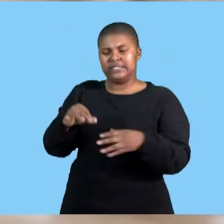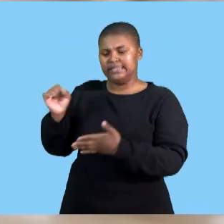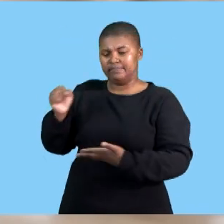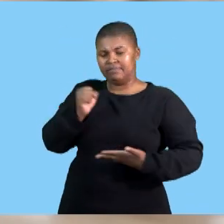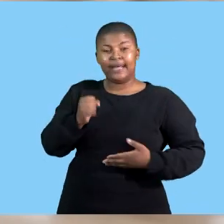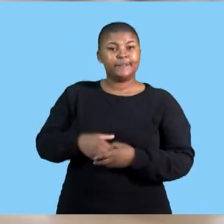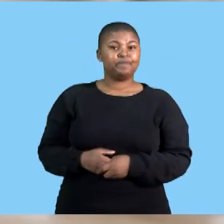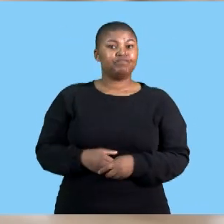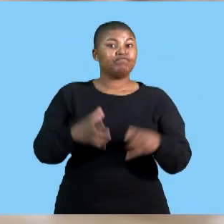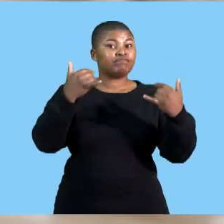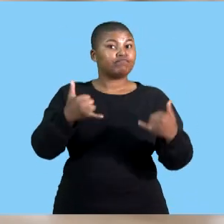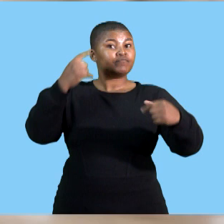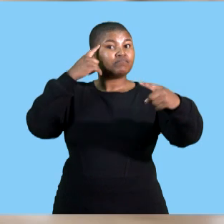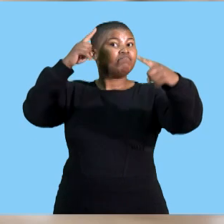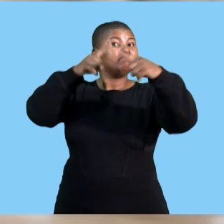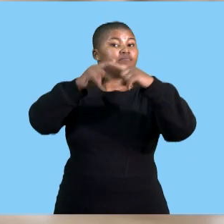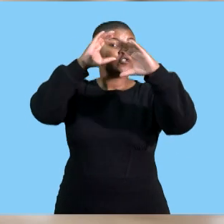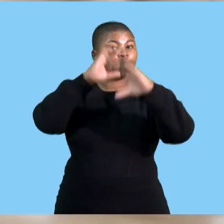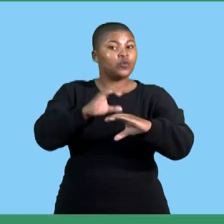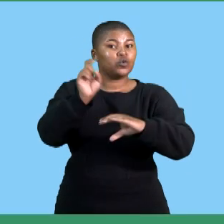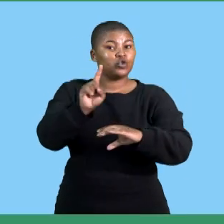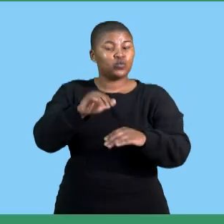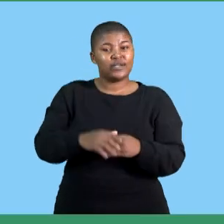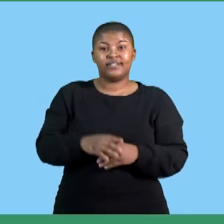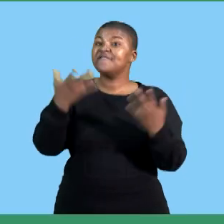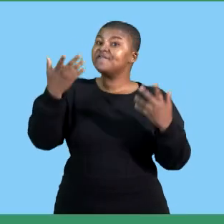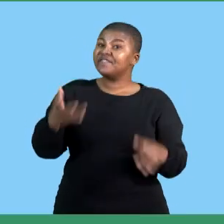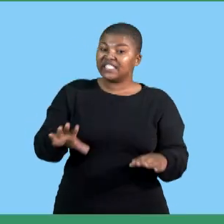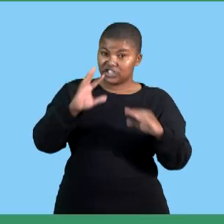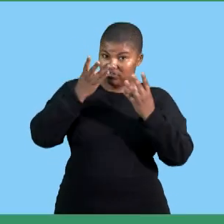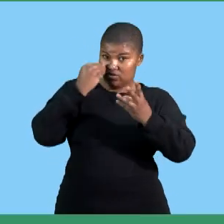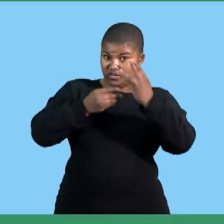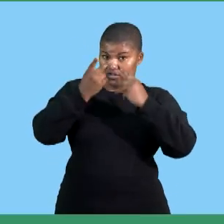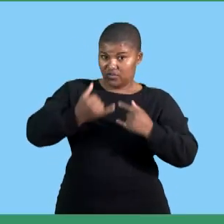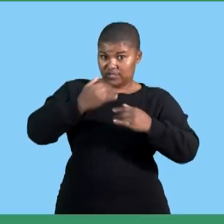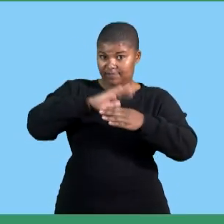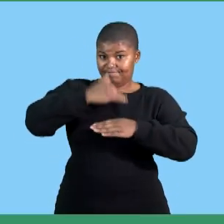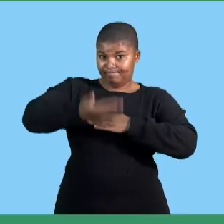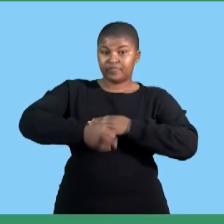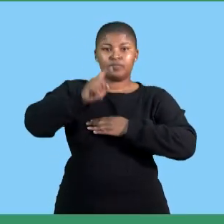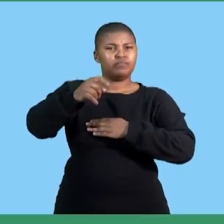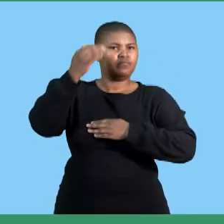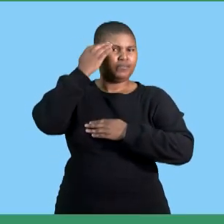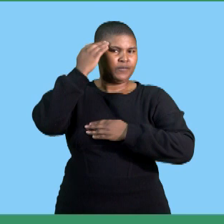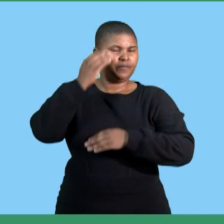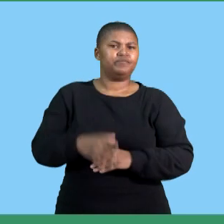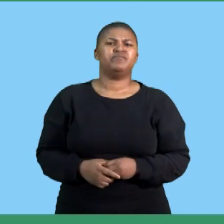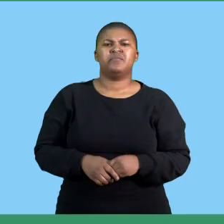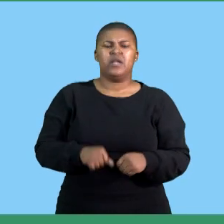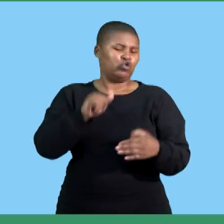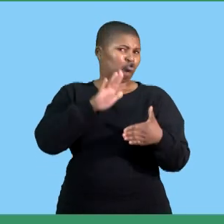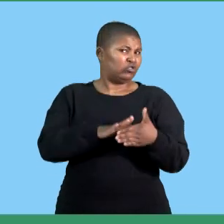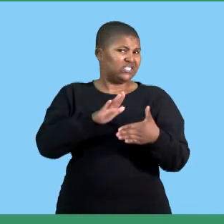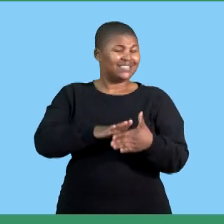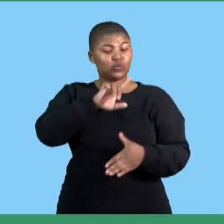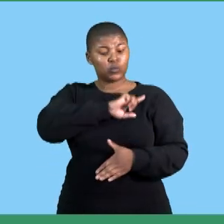needed. Now, let's look at the lesson objectives. By the end of the lesson, you will be able to outline the reasons why